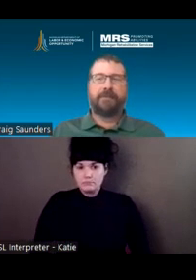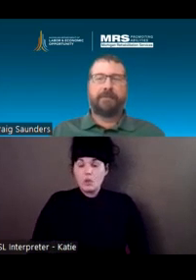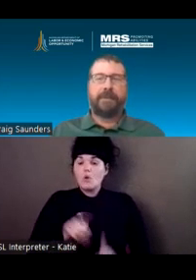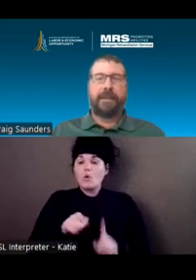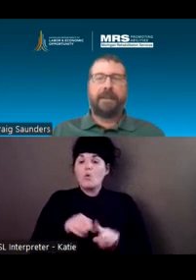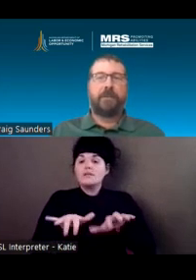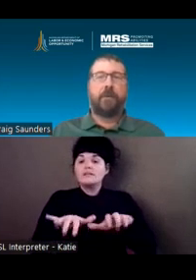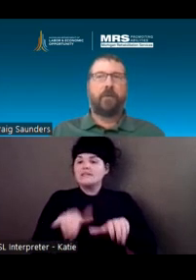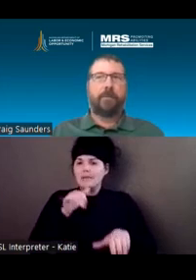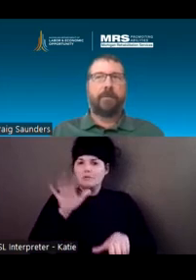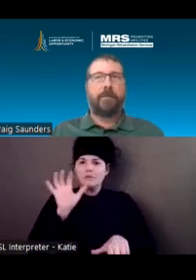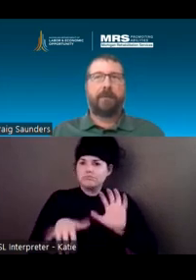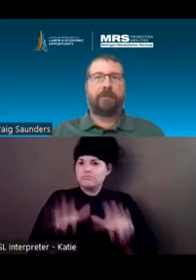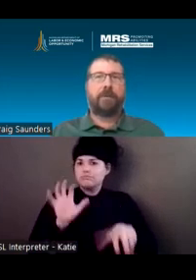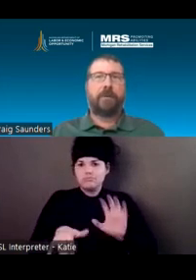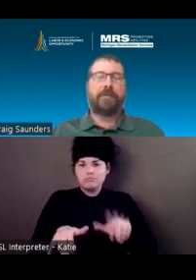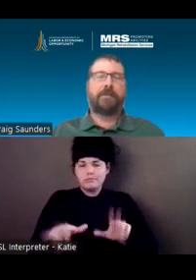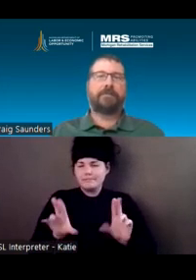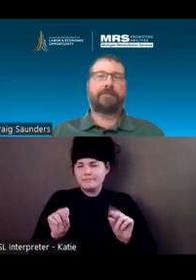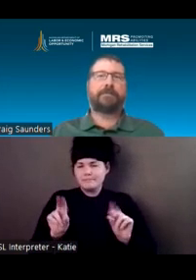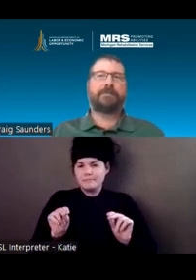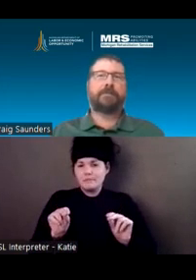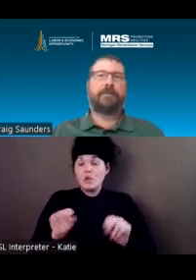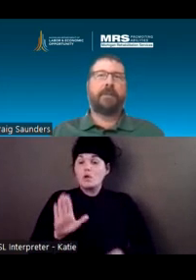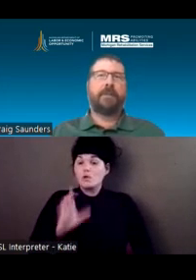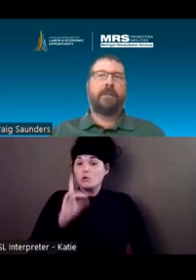typing, and don't grip your mouse too hard.